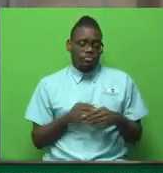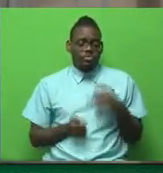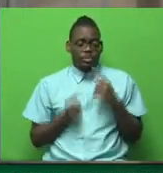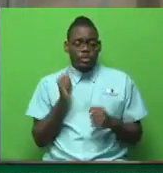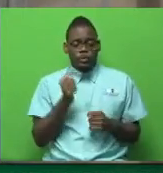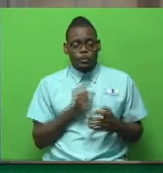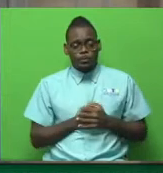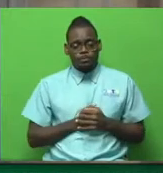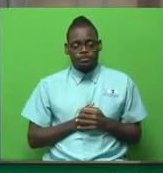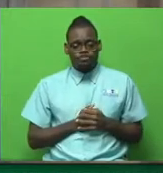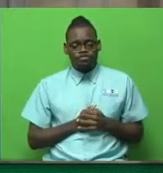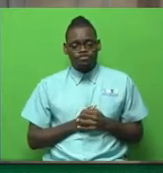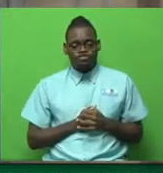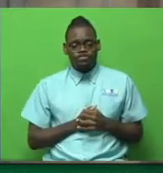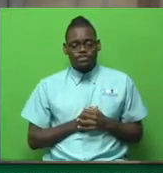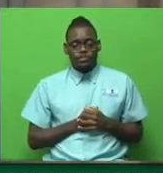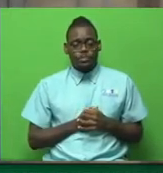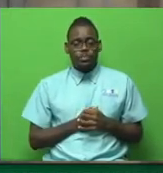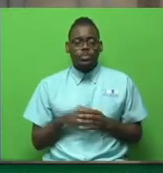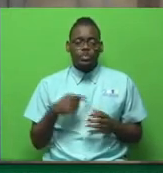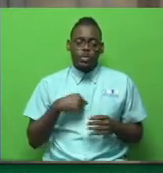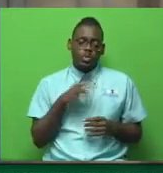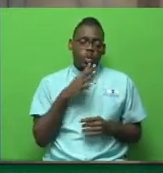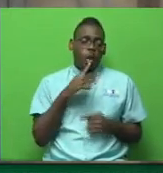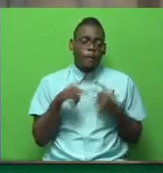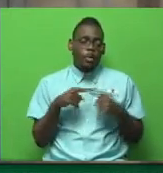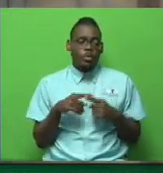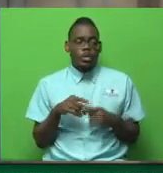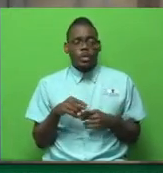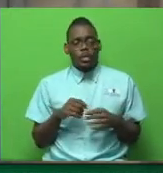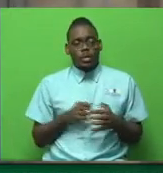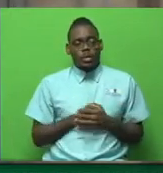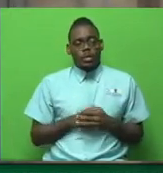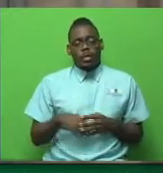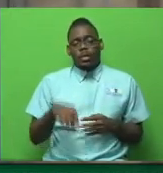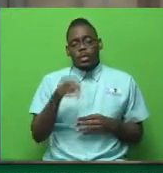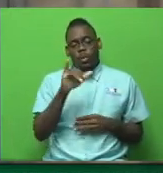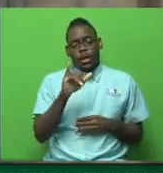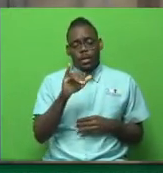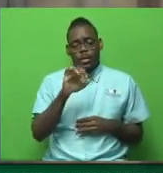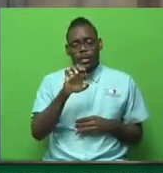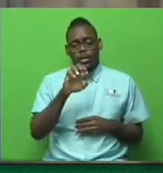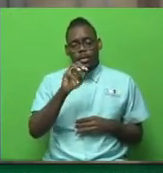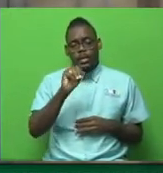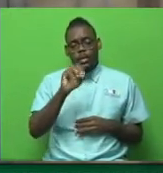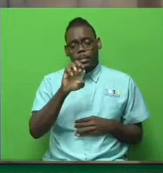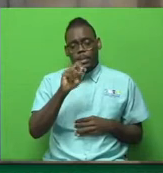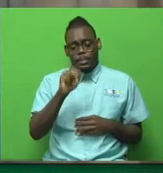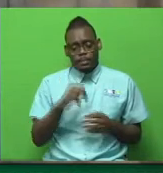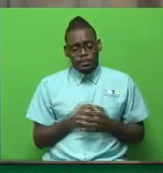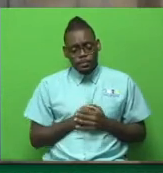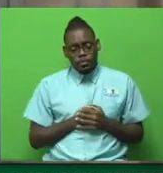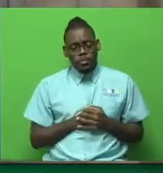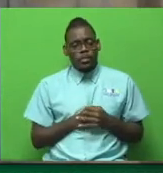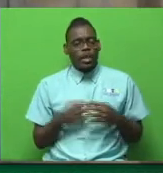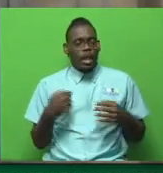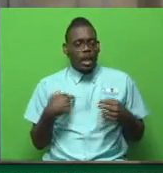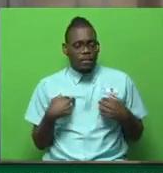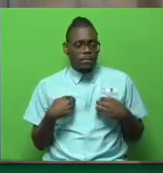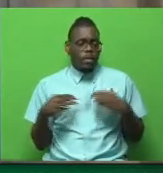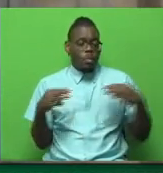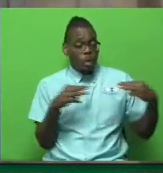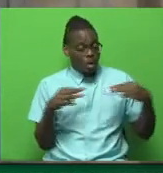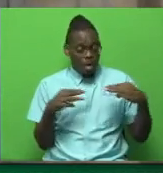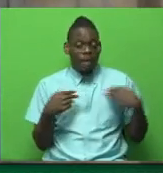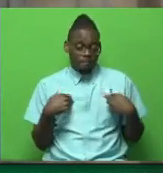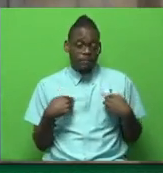about Yemen Yemen is undergoing a civil war they do not have health care they they are they are